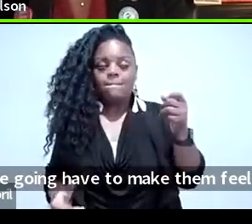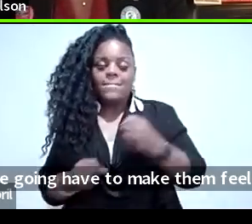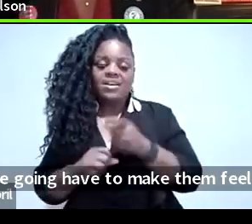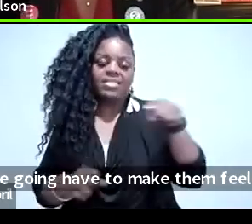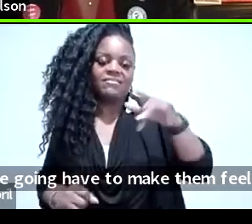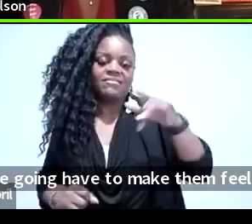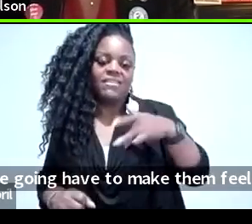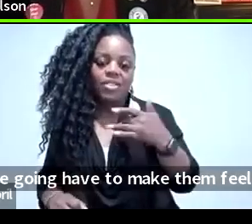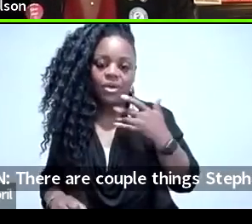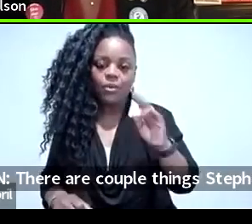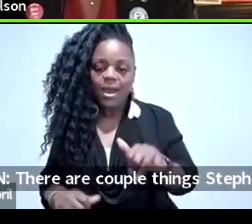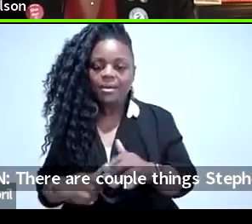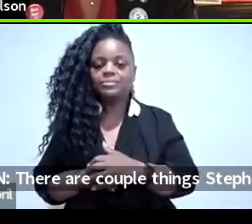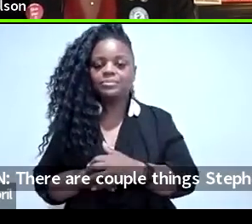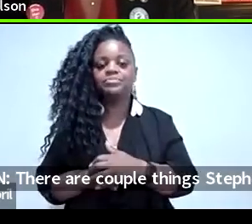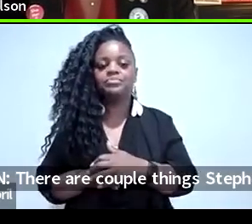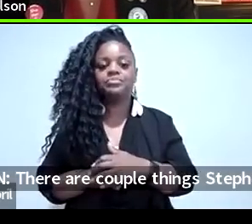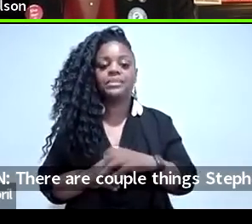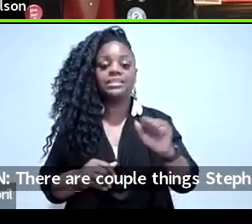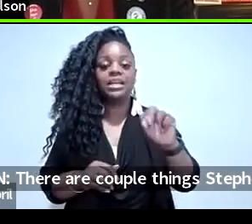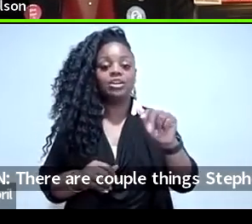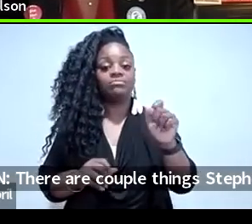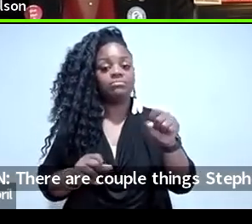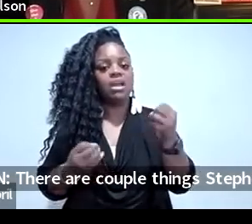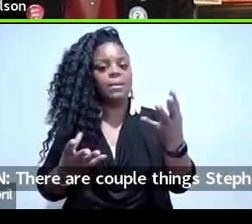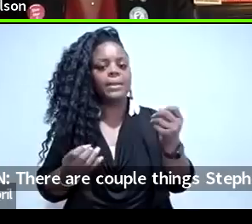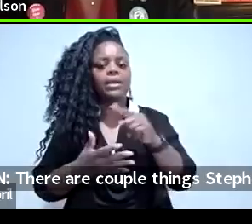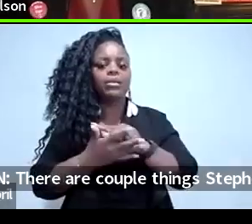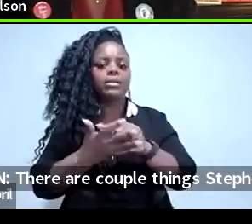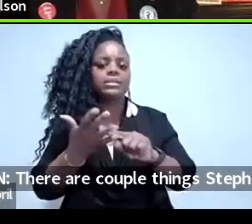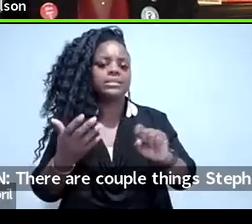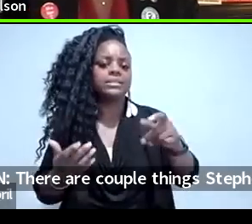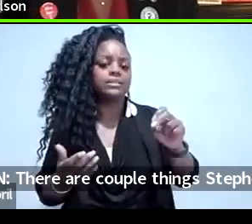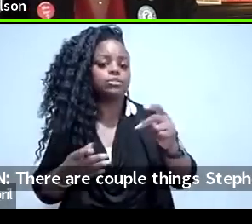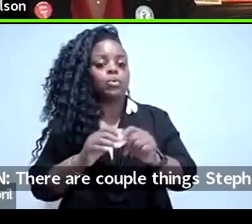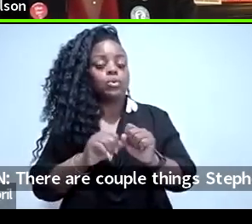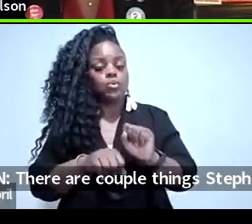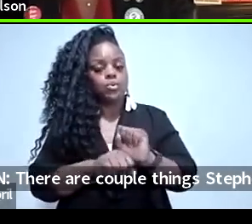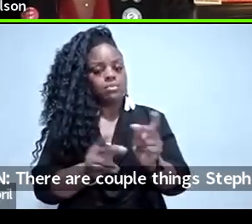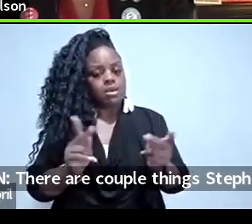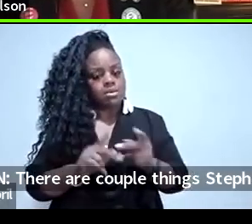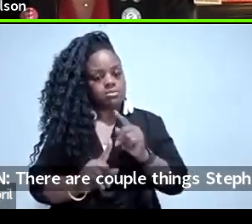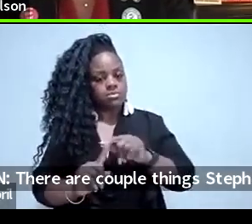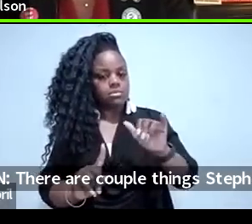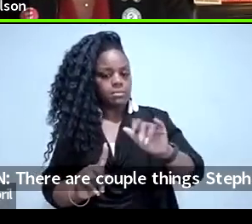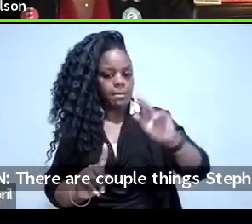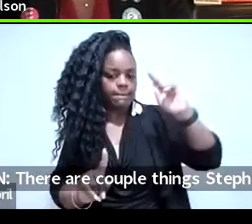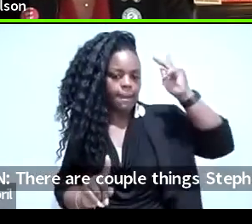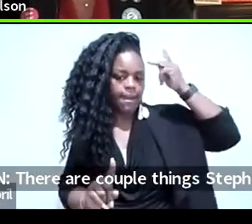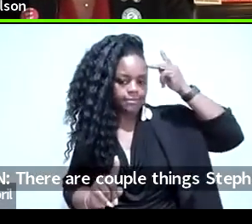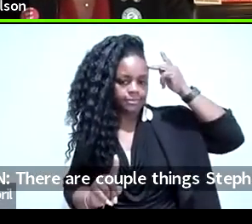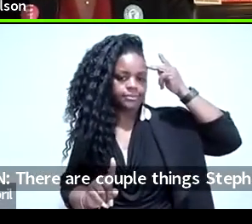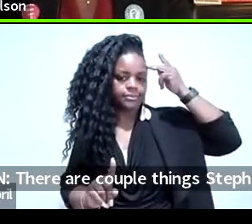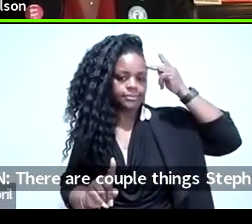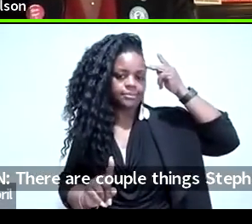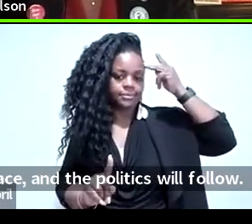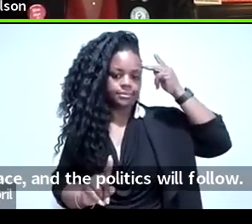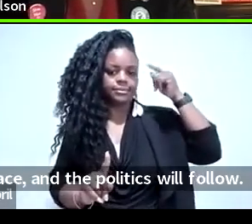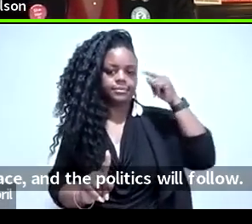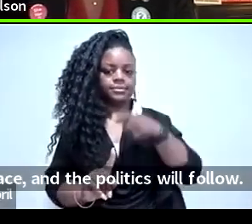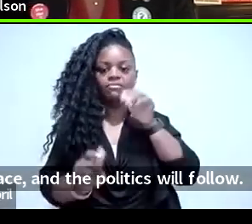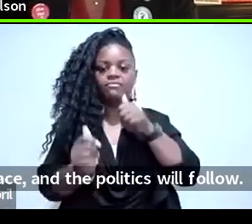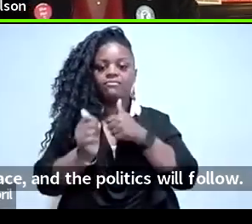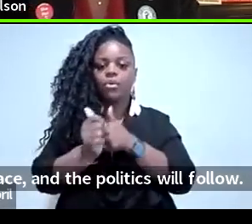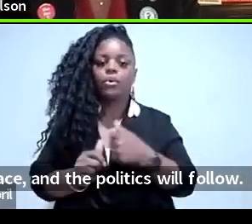follow. We have to define the problem, not only within the workplace to set our demands for these first contracts, but